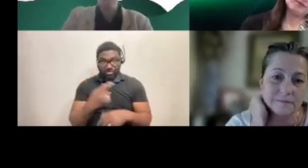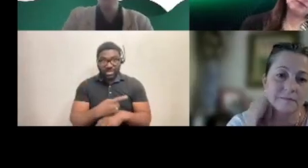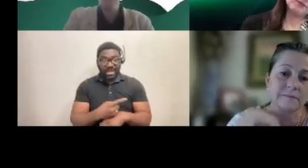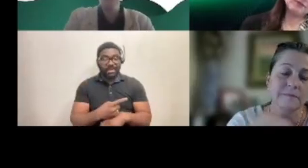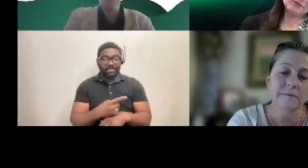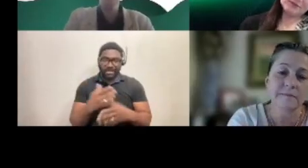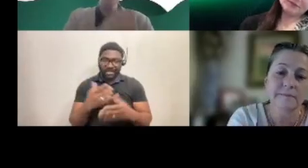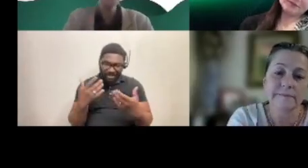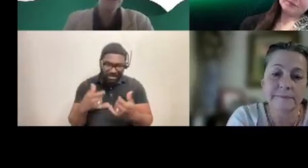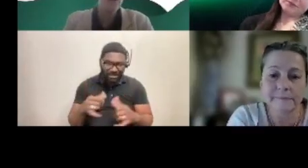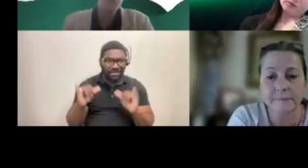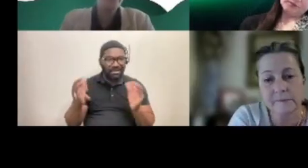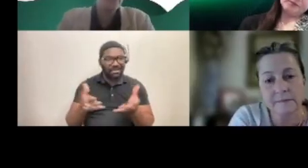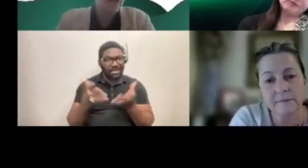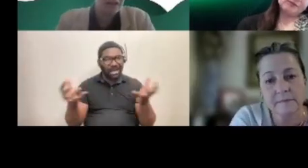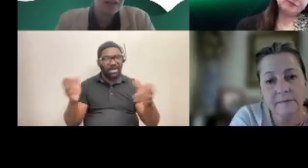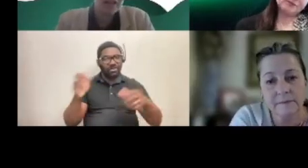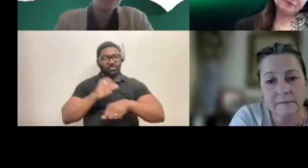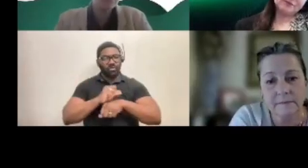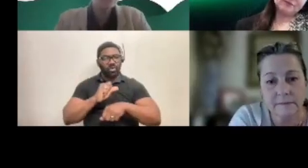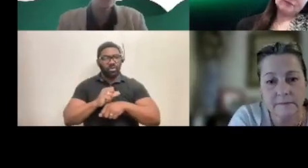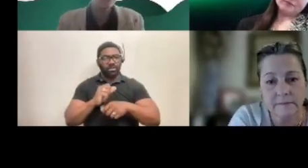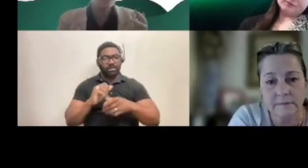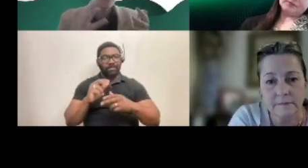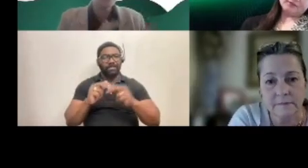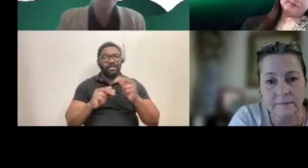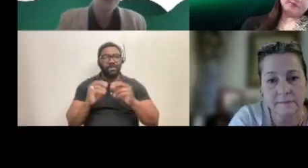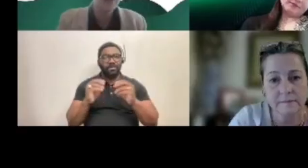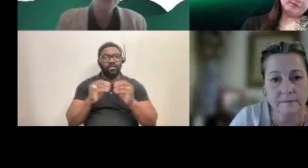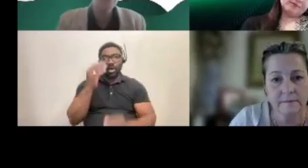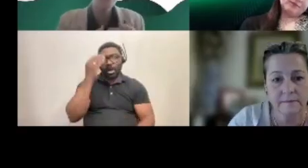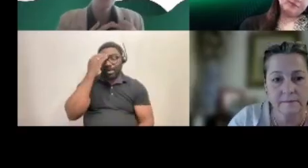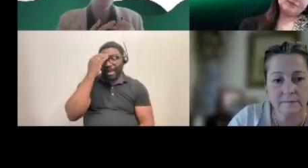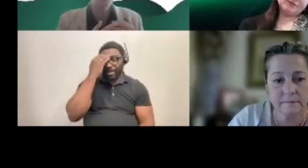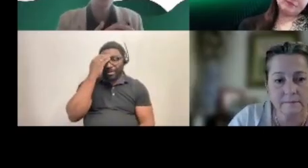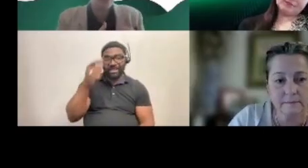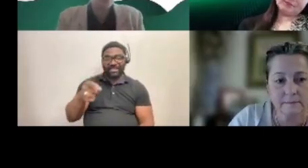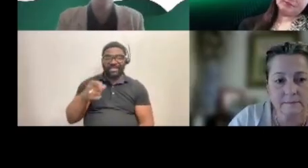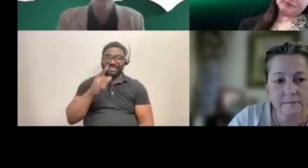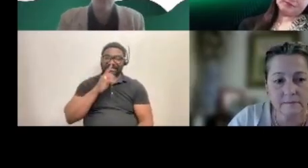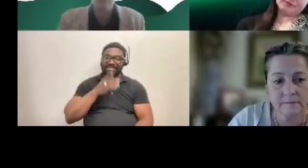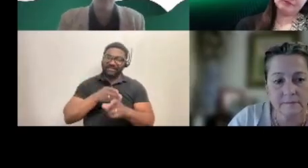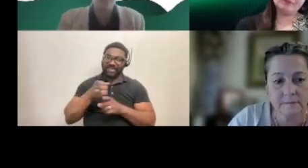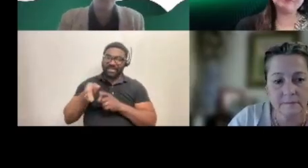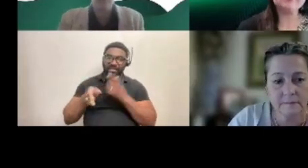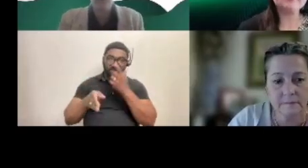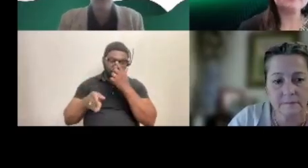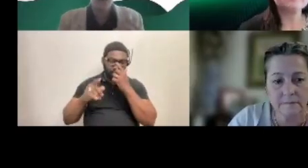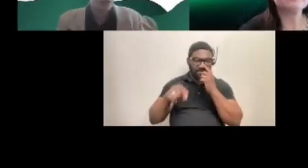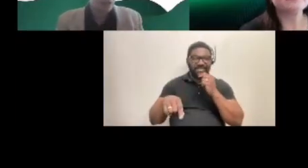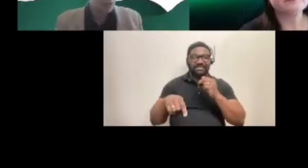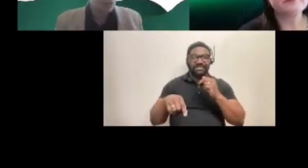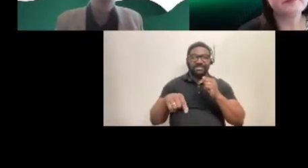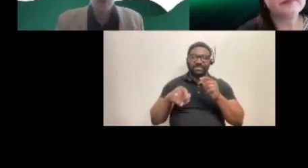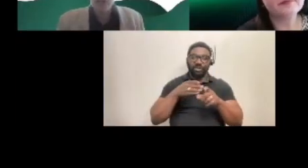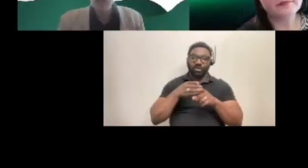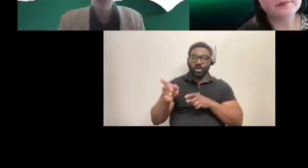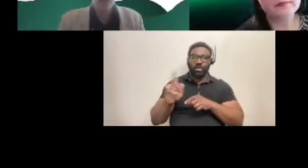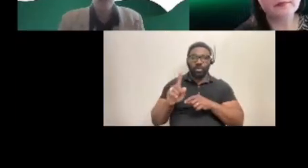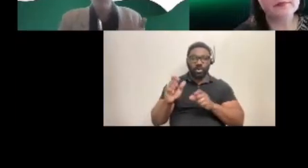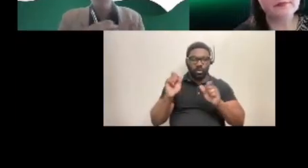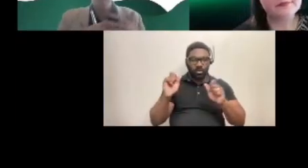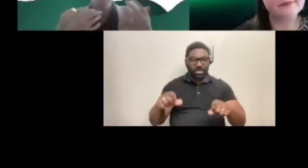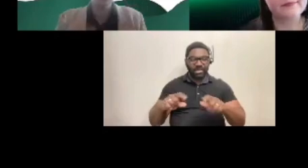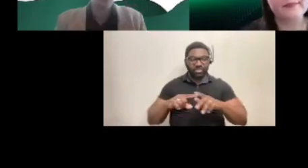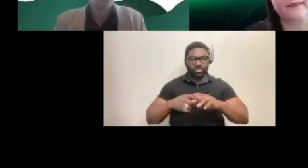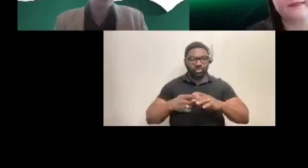work to be done in building awareness that this is really a field. This is a career where you can start here,